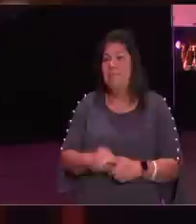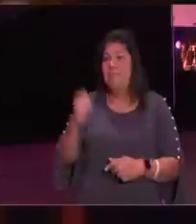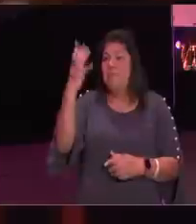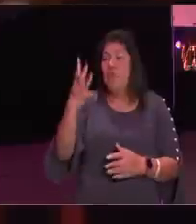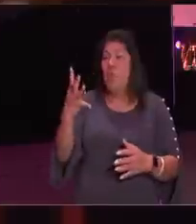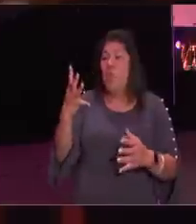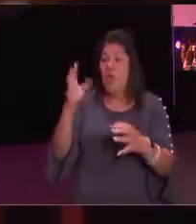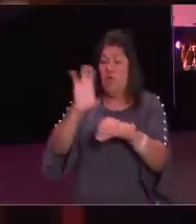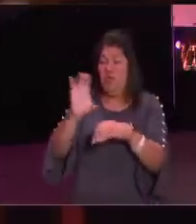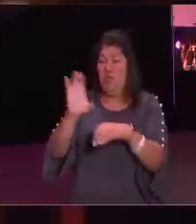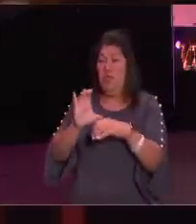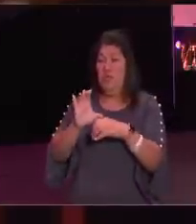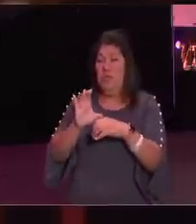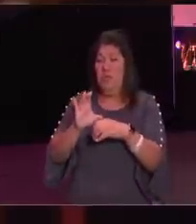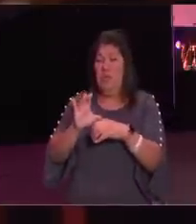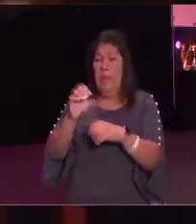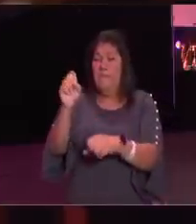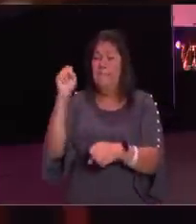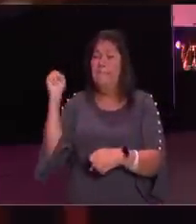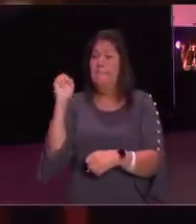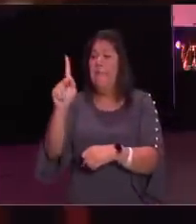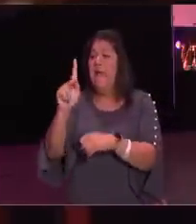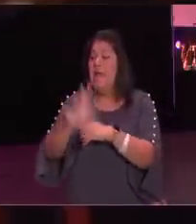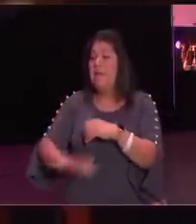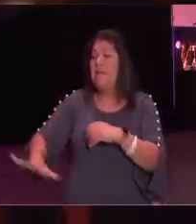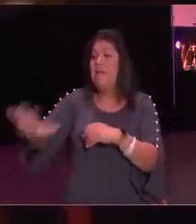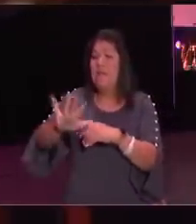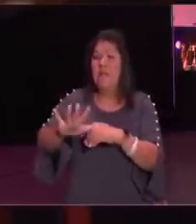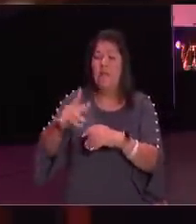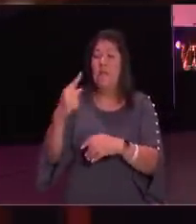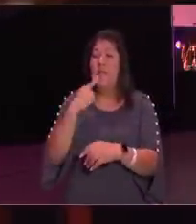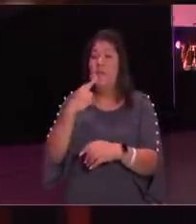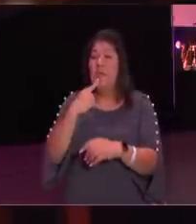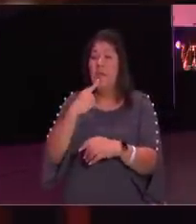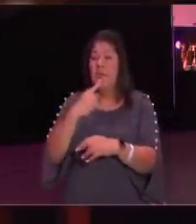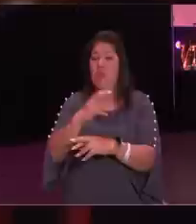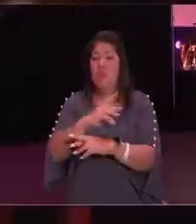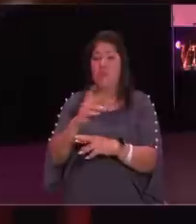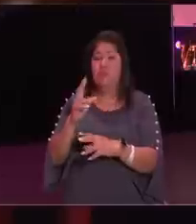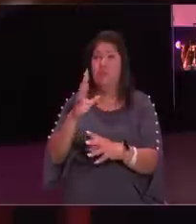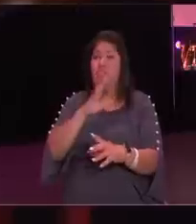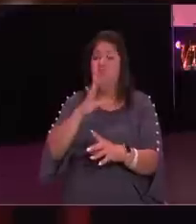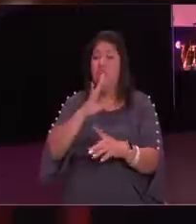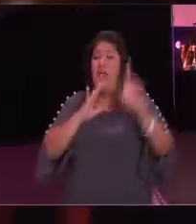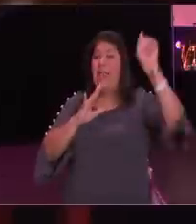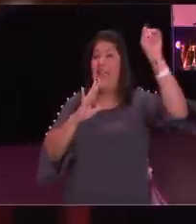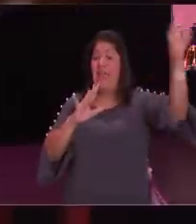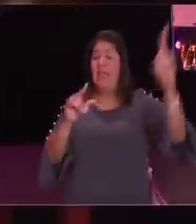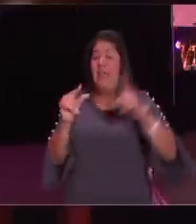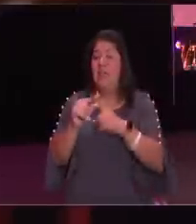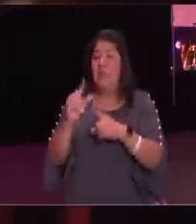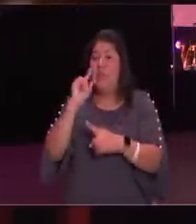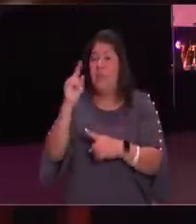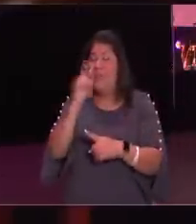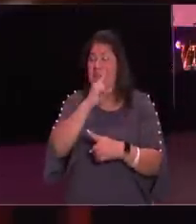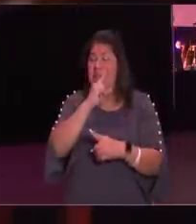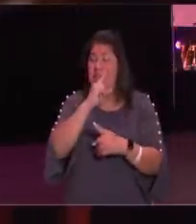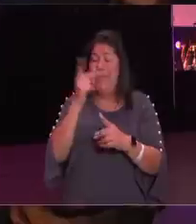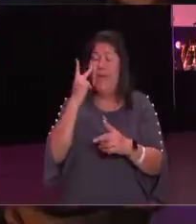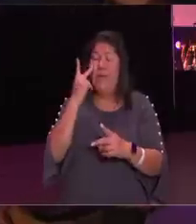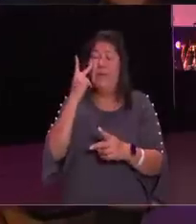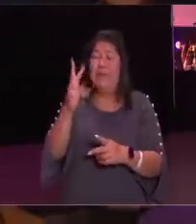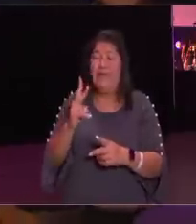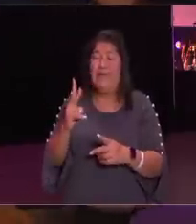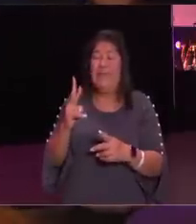God wants his church to return to the field with mouths that will speak his word, with eyes that will